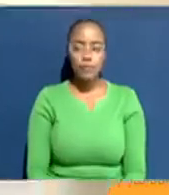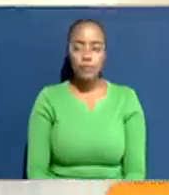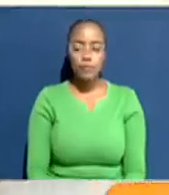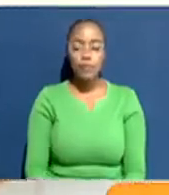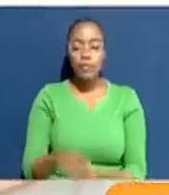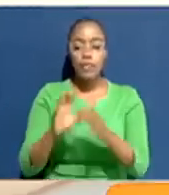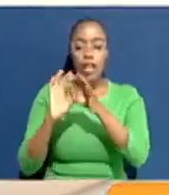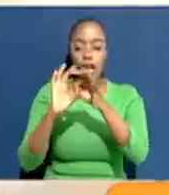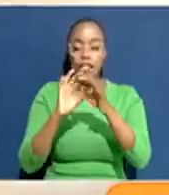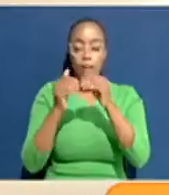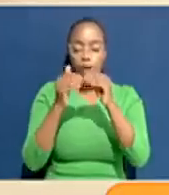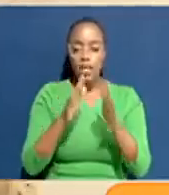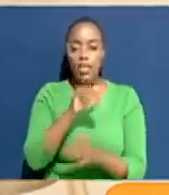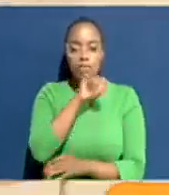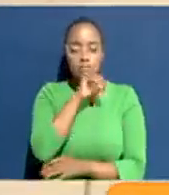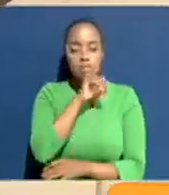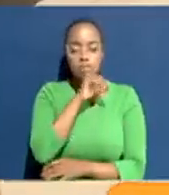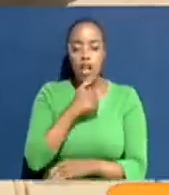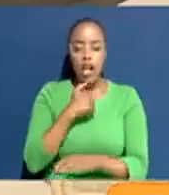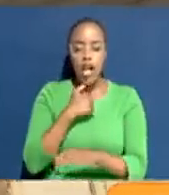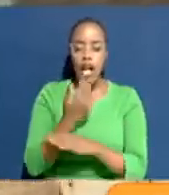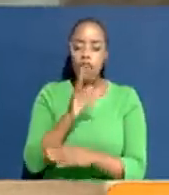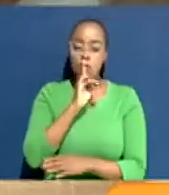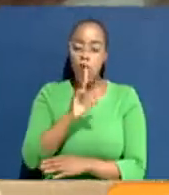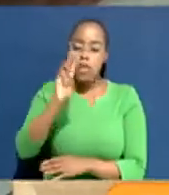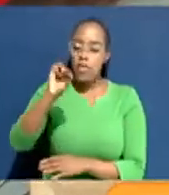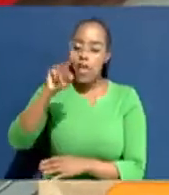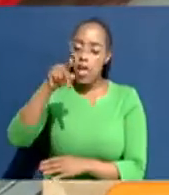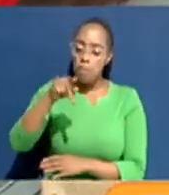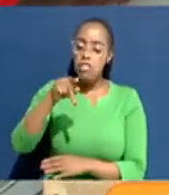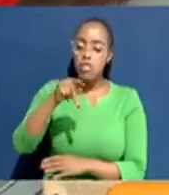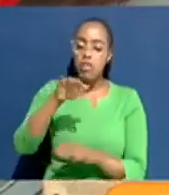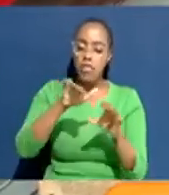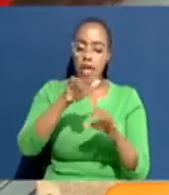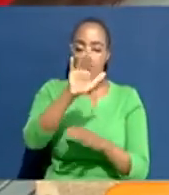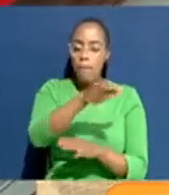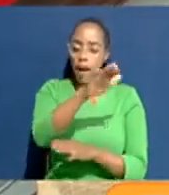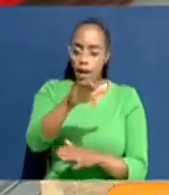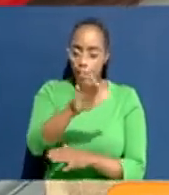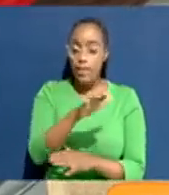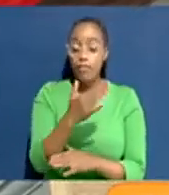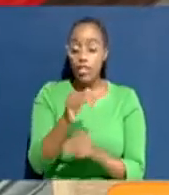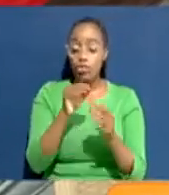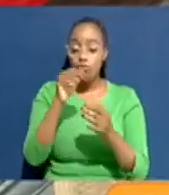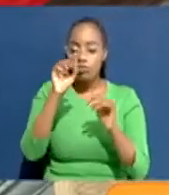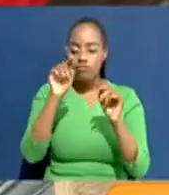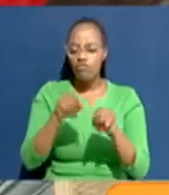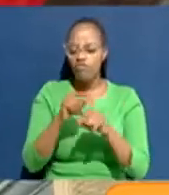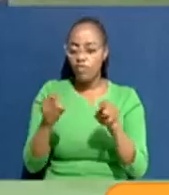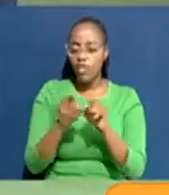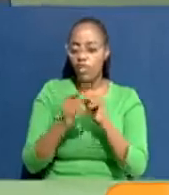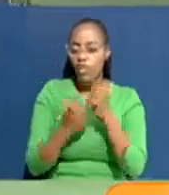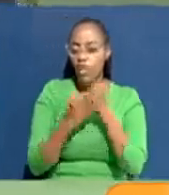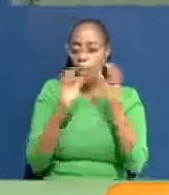With Azimio leader Raila Odinga having directed his troops in the National Assembly to shoot down the proposed Finance Bill